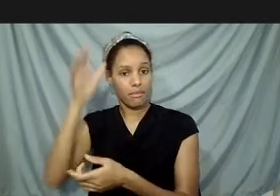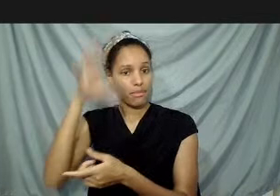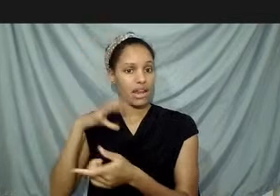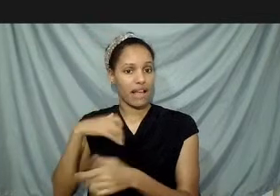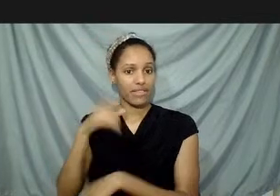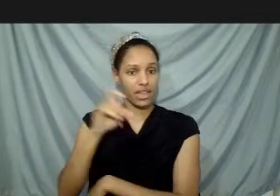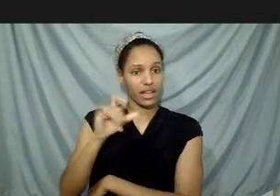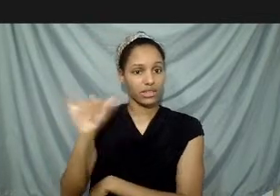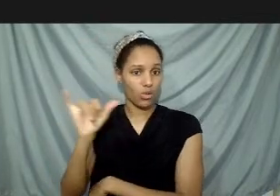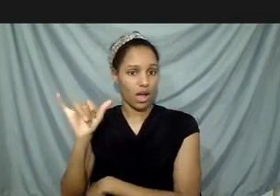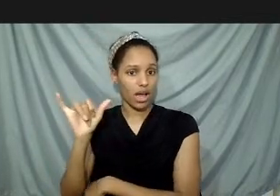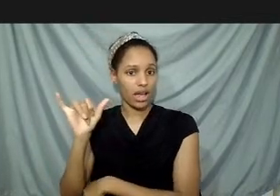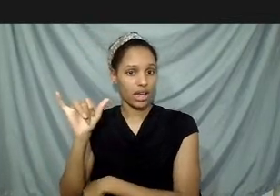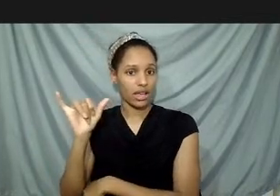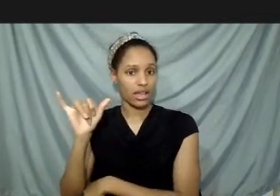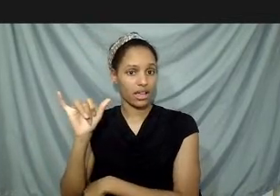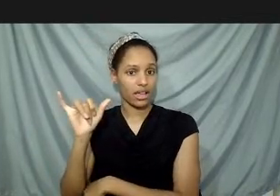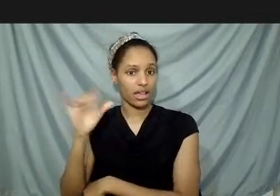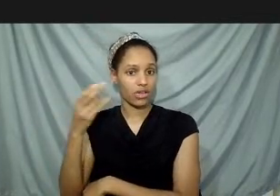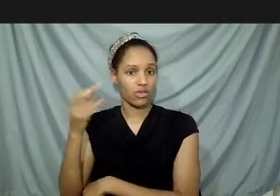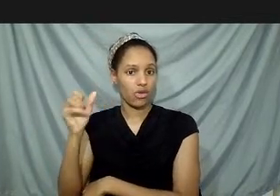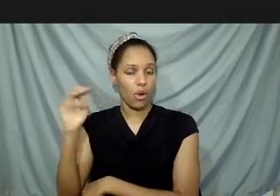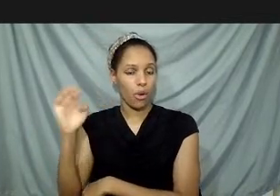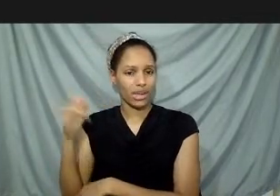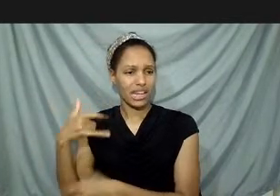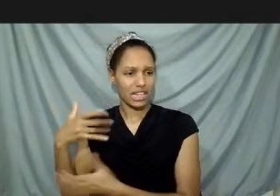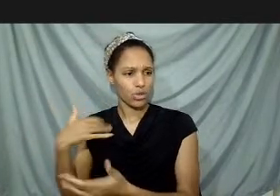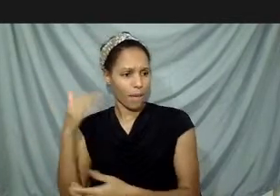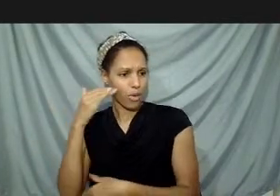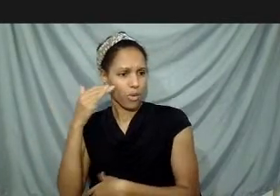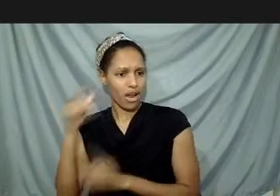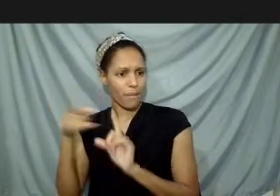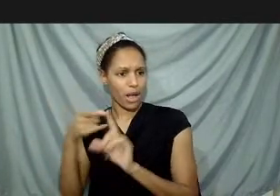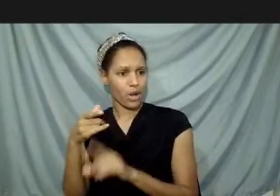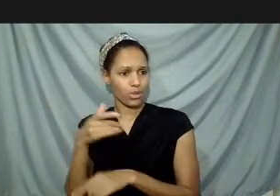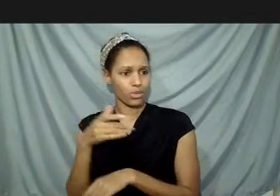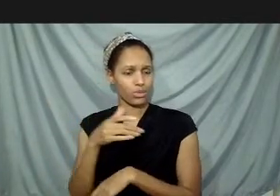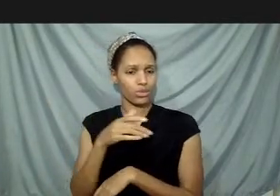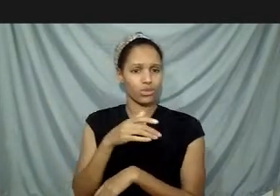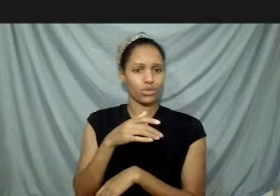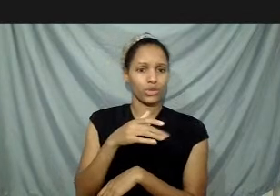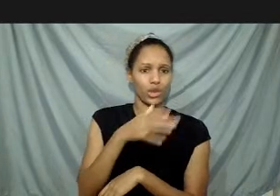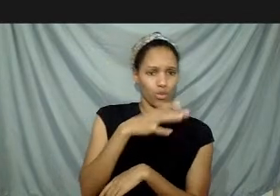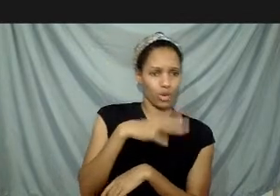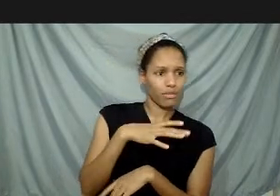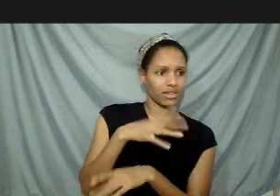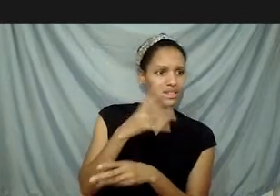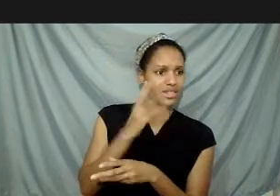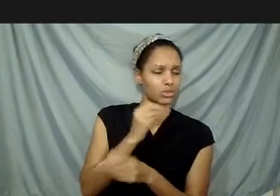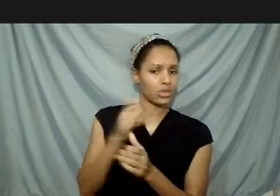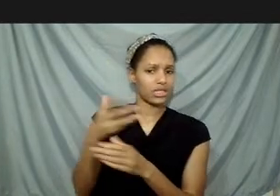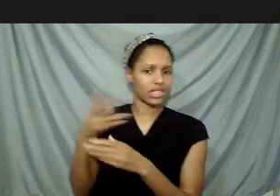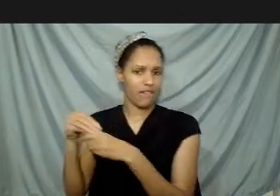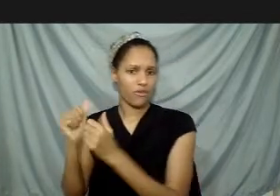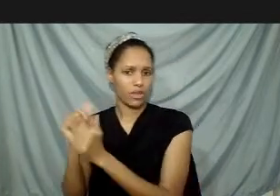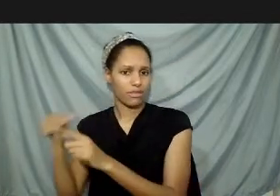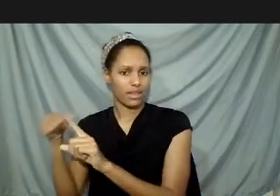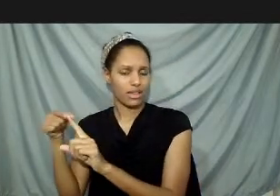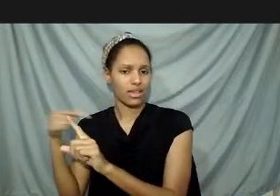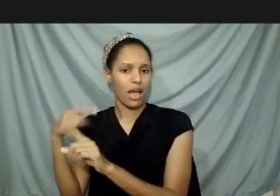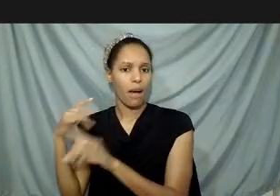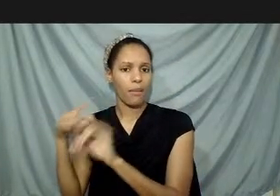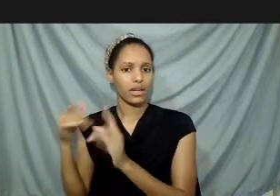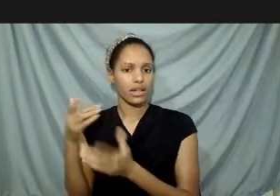of feminine energy in me, all right? But I'm also aware of masculine energy, and I love to be in that energy